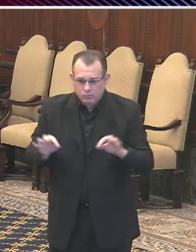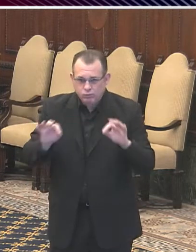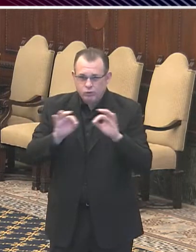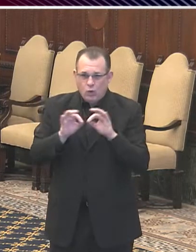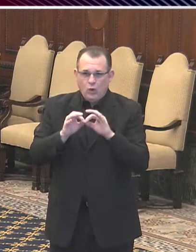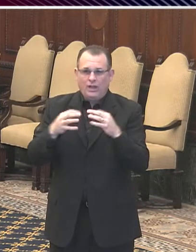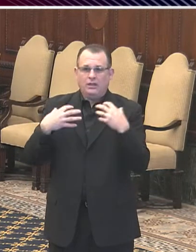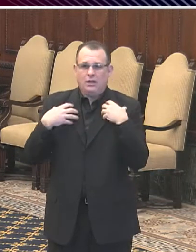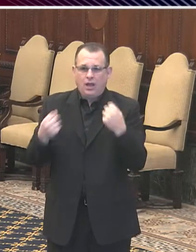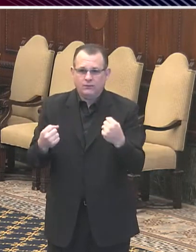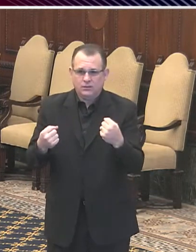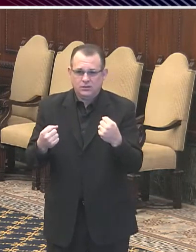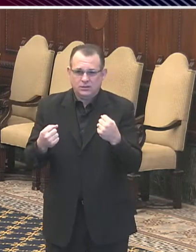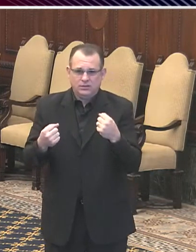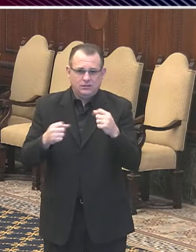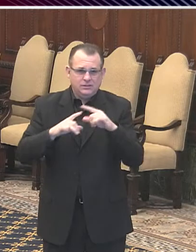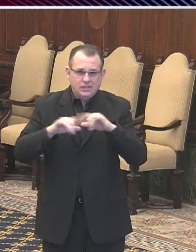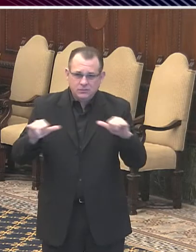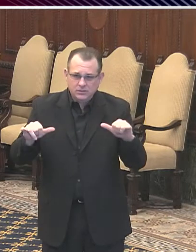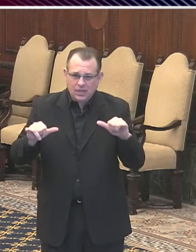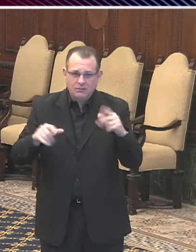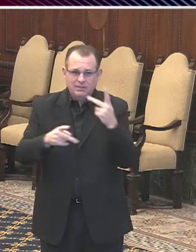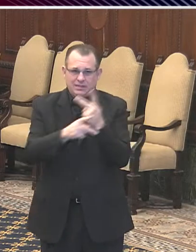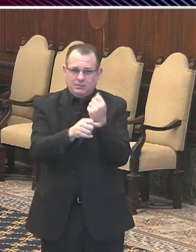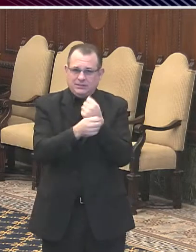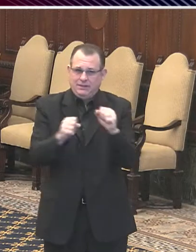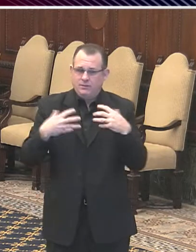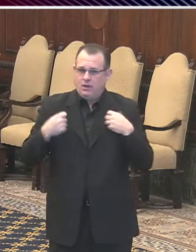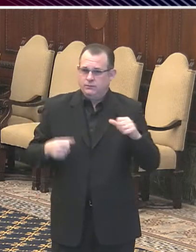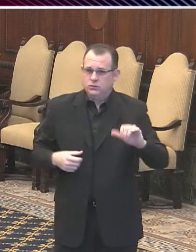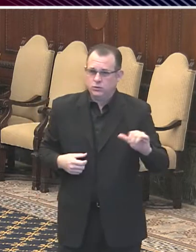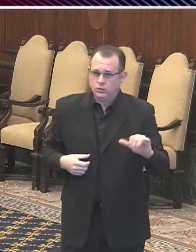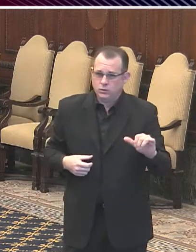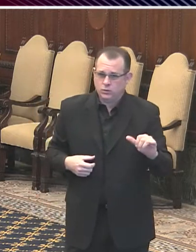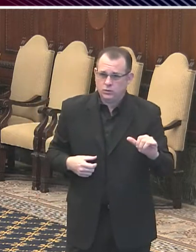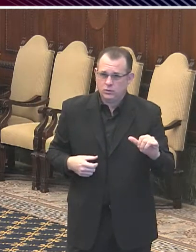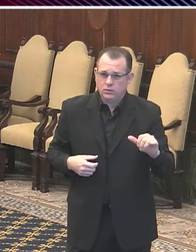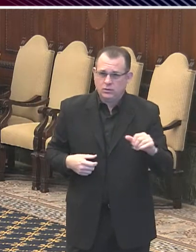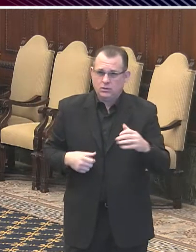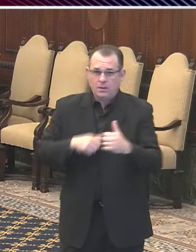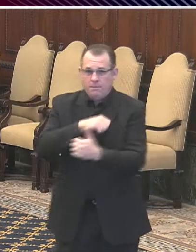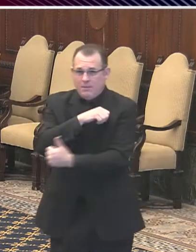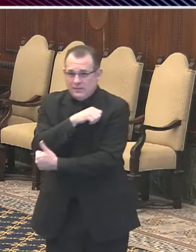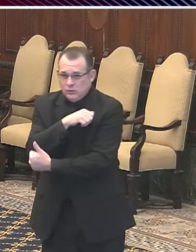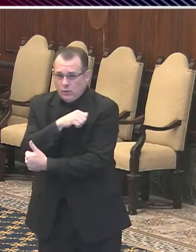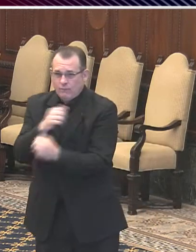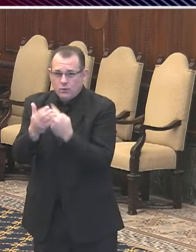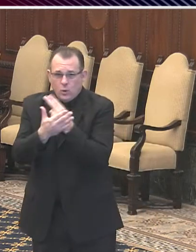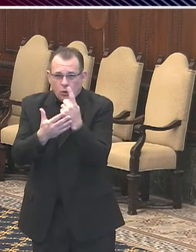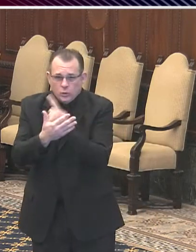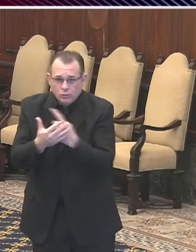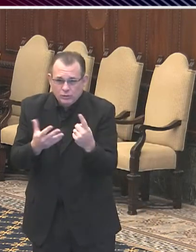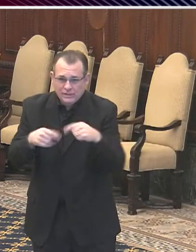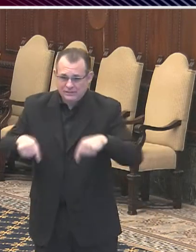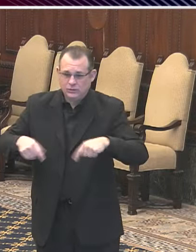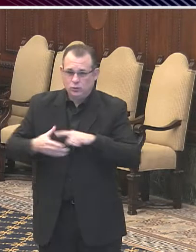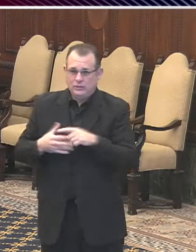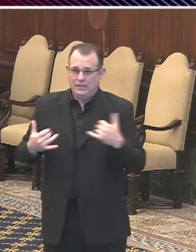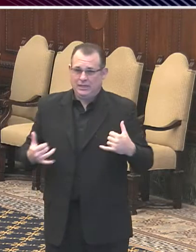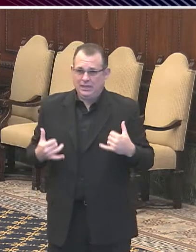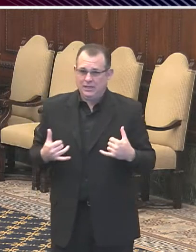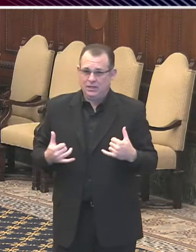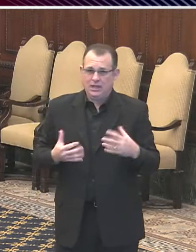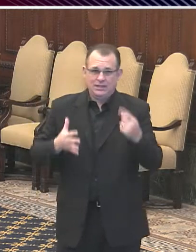maintaining your safety and your health. Since Passover and Holy Week and Easter are this week and next